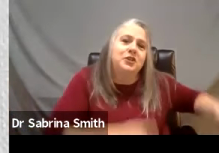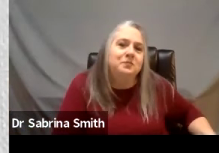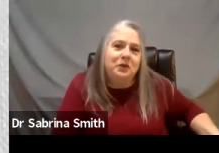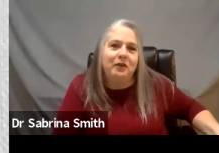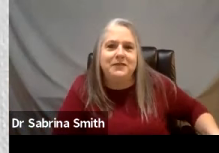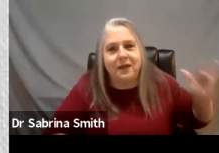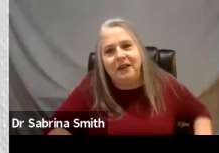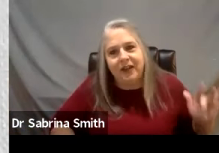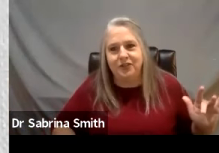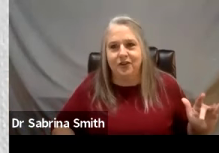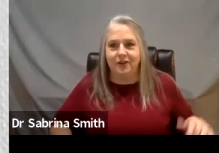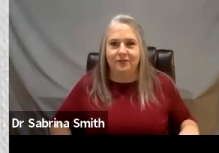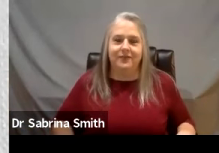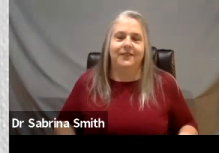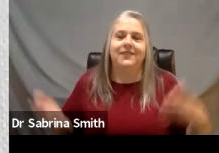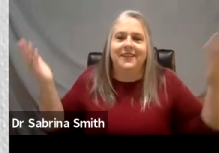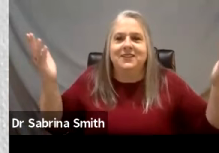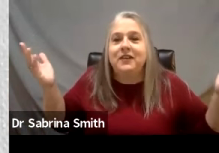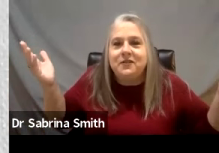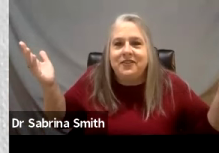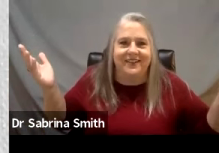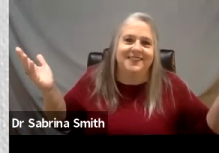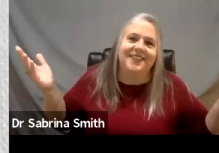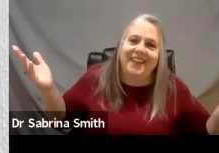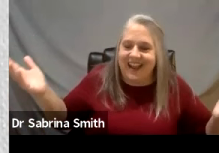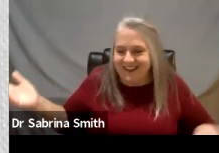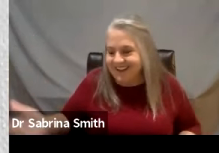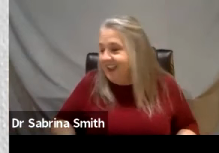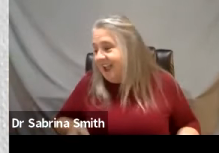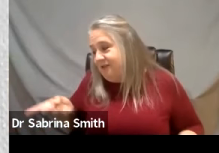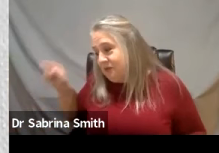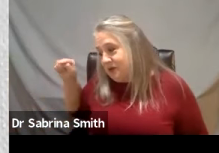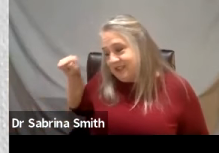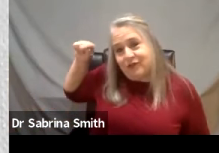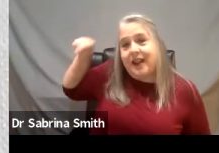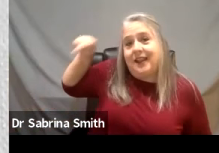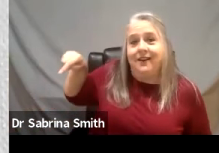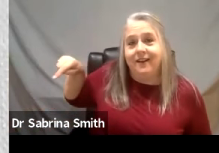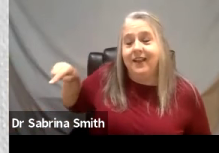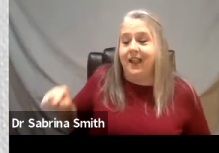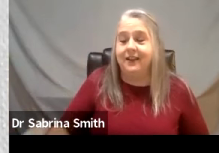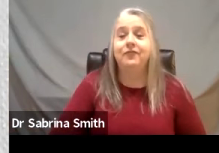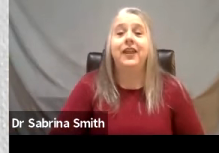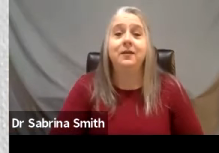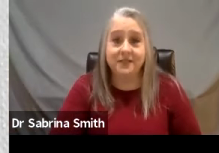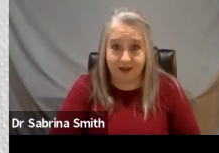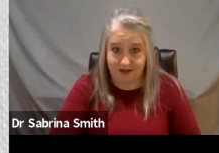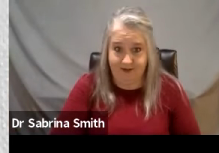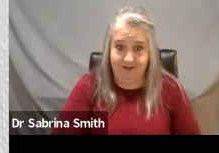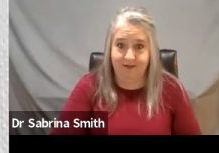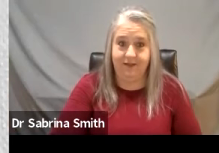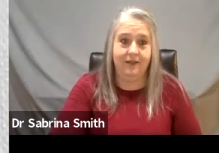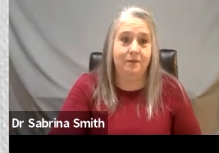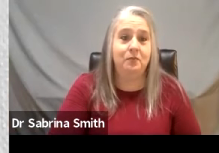off. So I just put it right beside me and then I turn it off. That's how I deal with things. Okay. And Bruce is right here. And if the